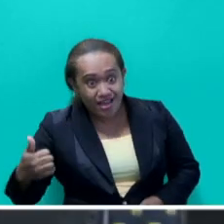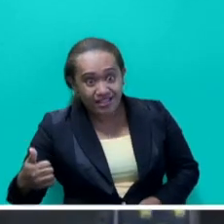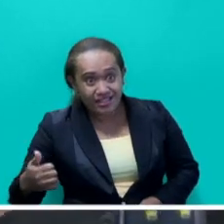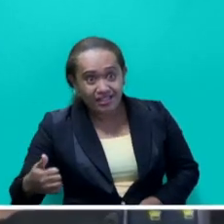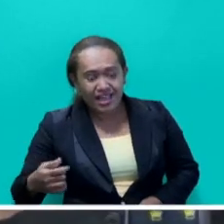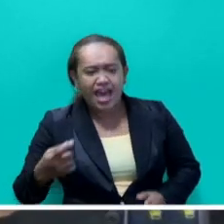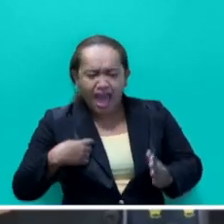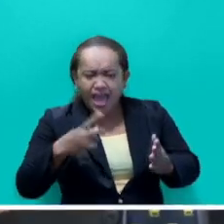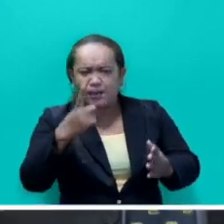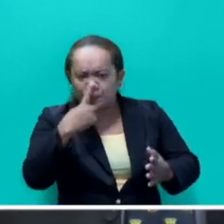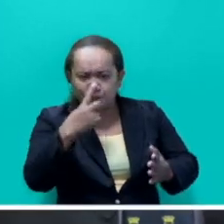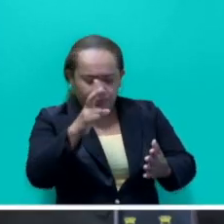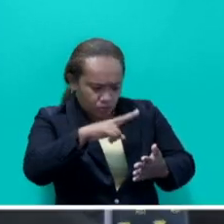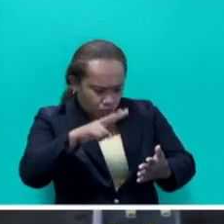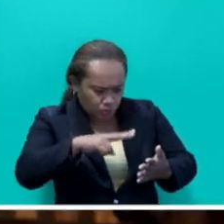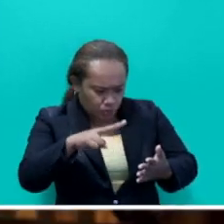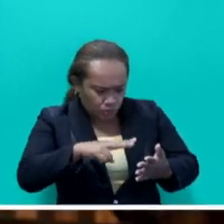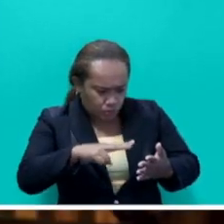detail.